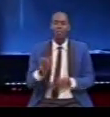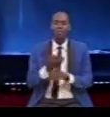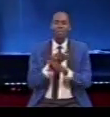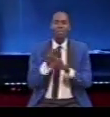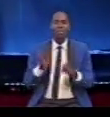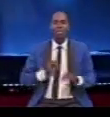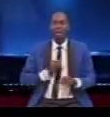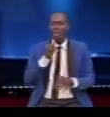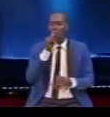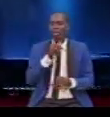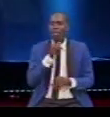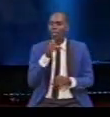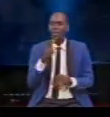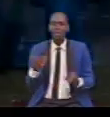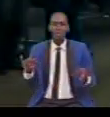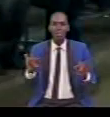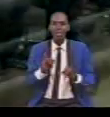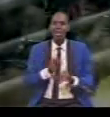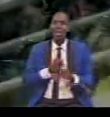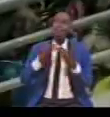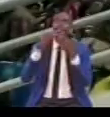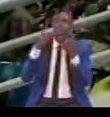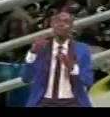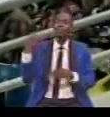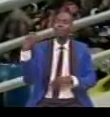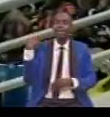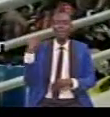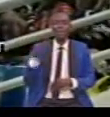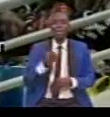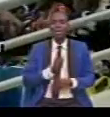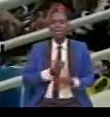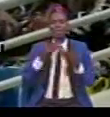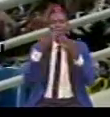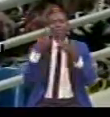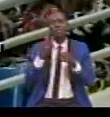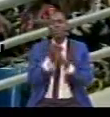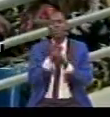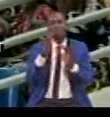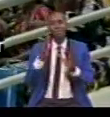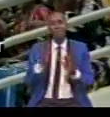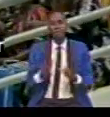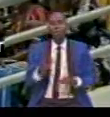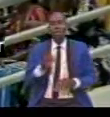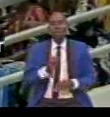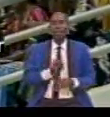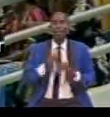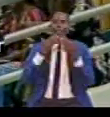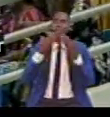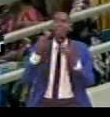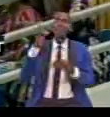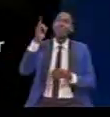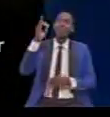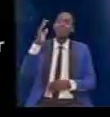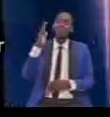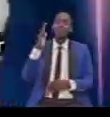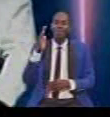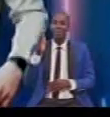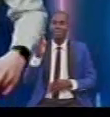Forever free, I'm not the same. I thank the Master, I thank the Savior, I